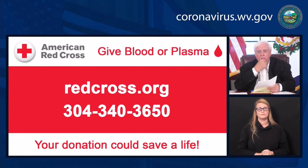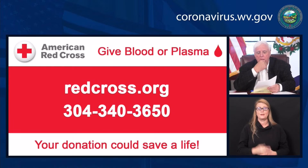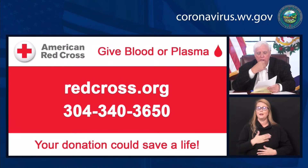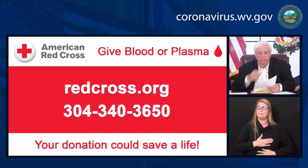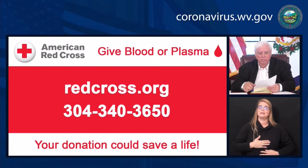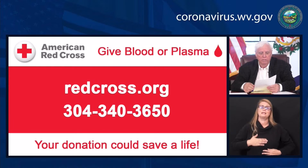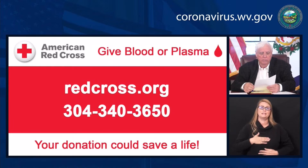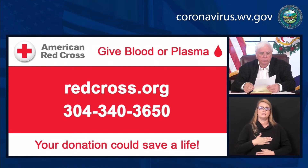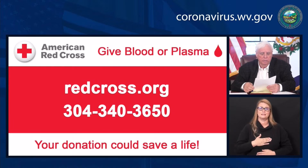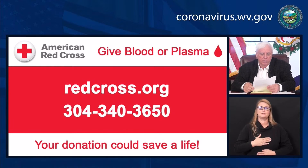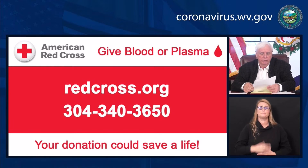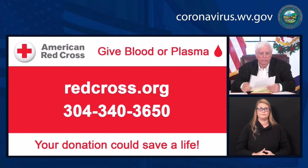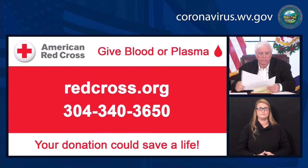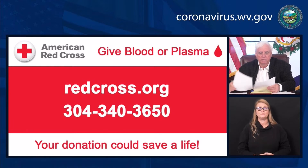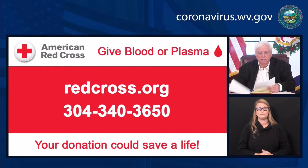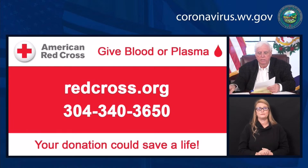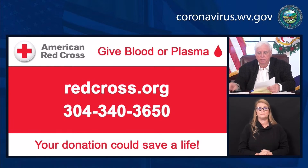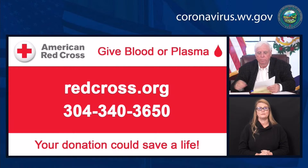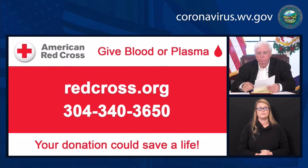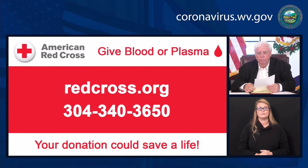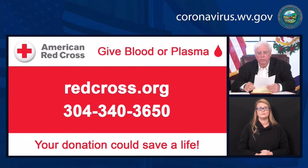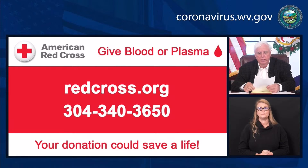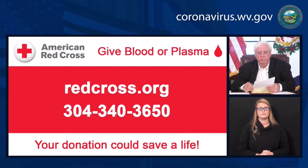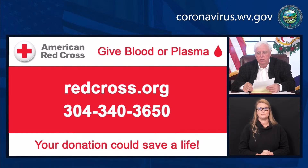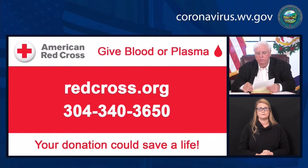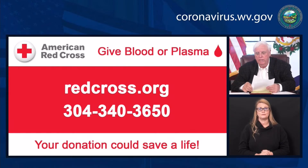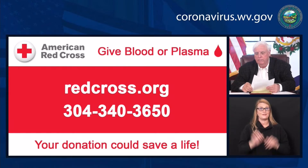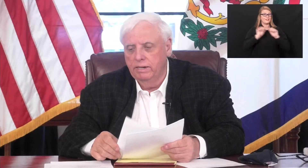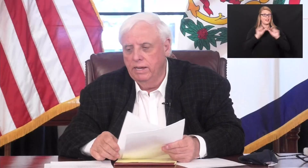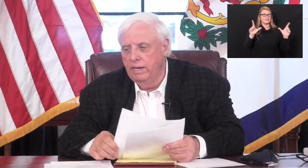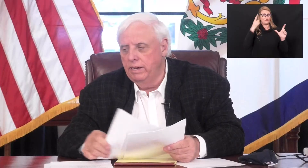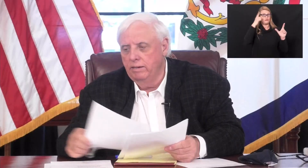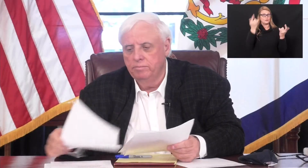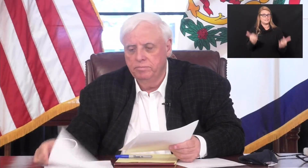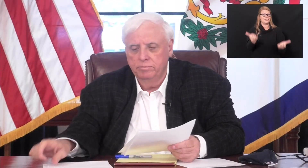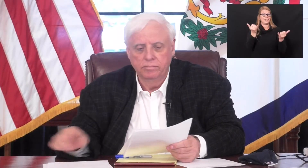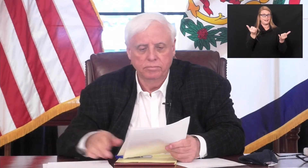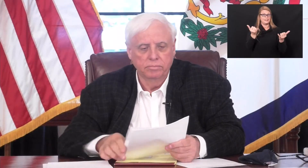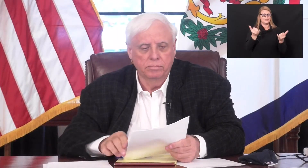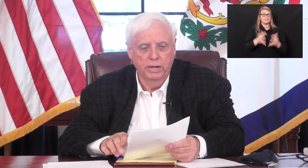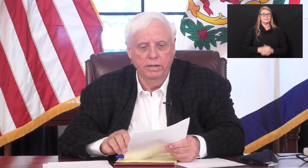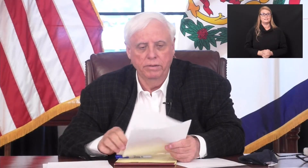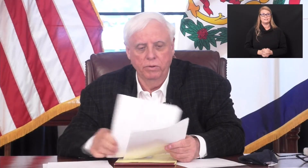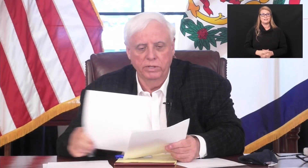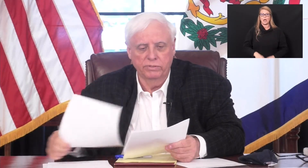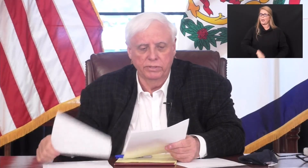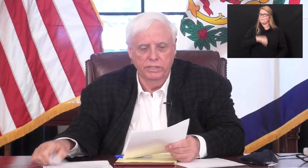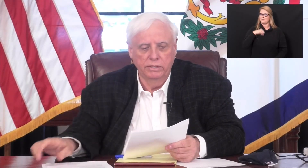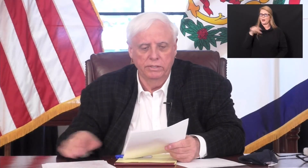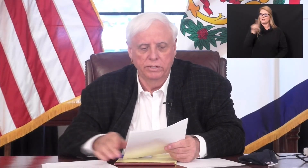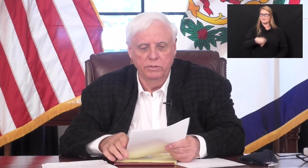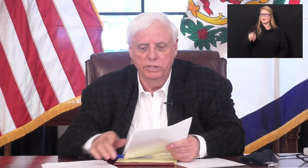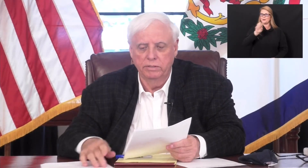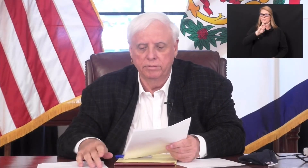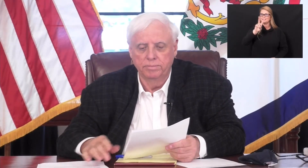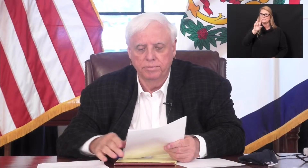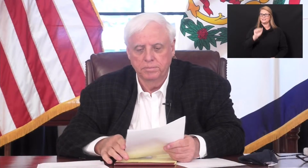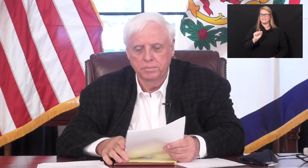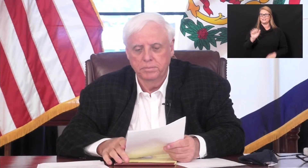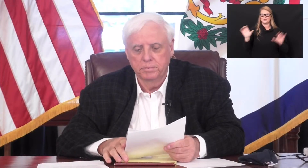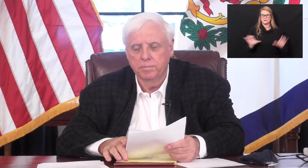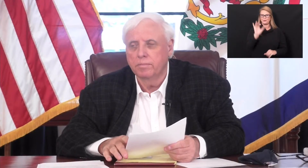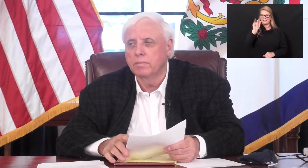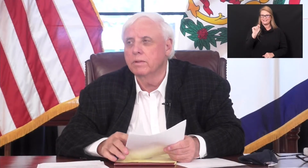obligation. So nevertheless, that's all I've got today. Proud of you, West Virginia. You're doing it.